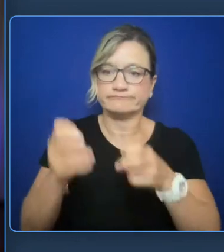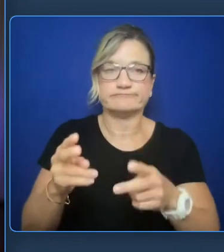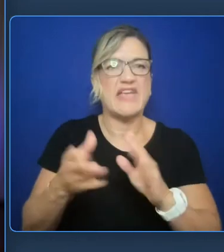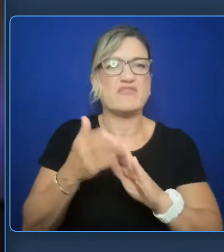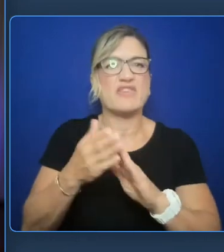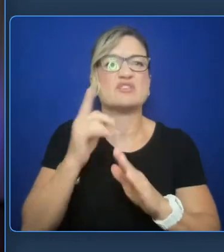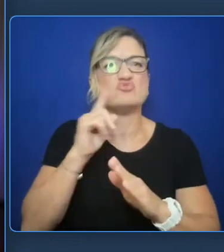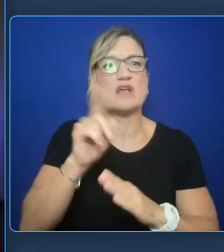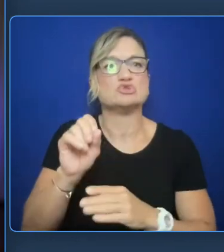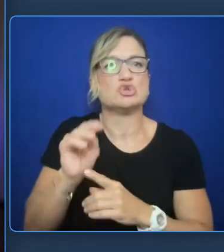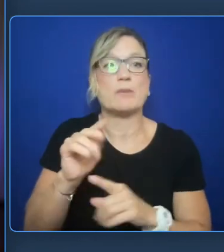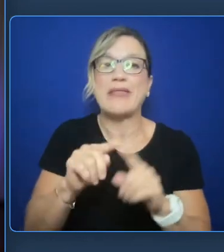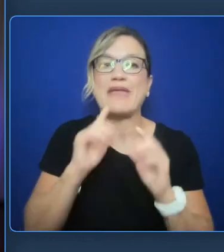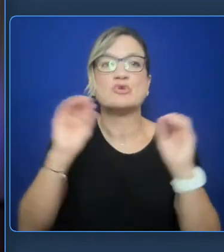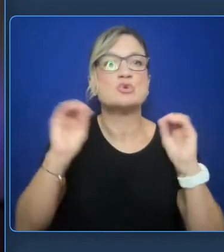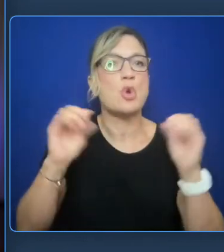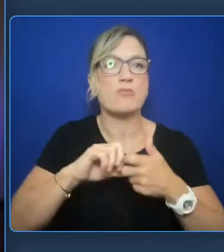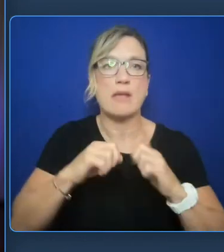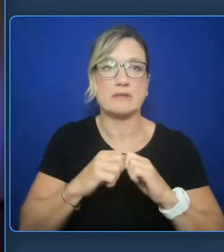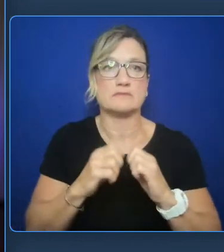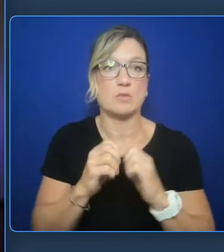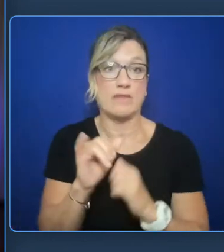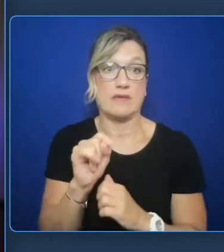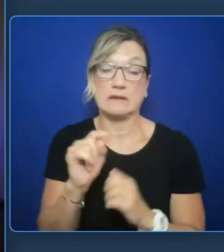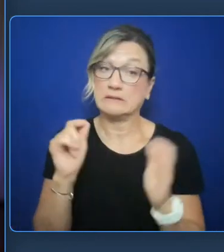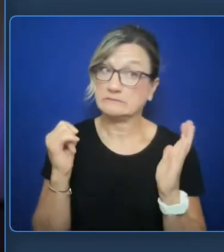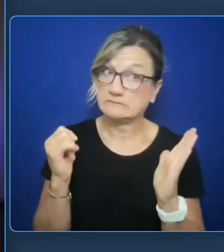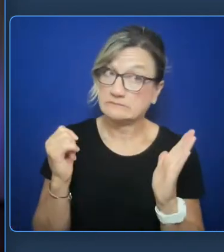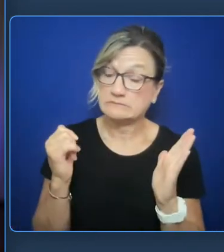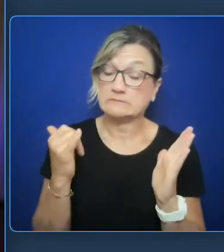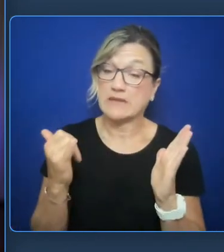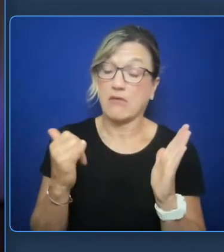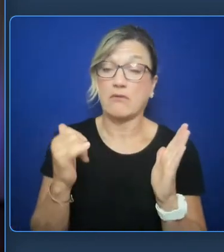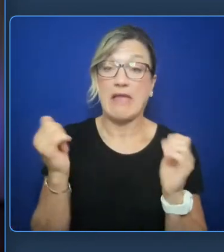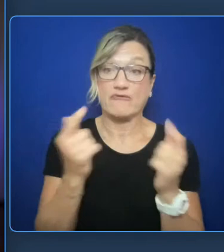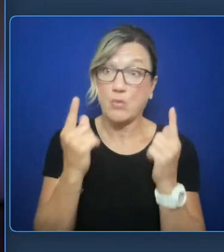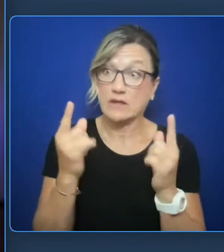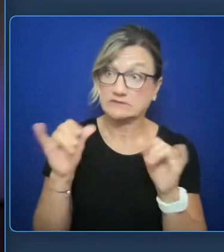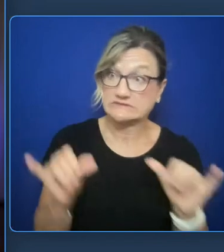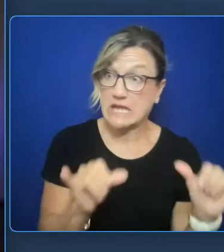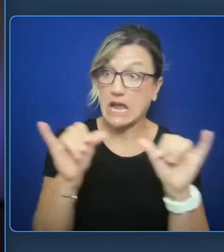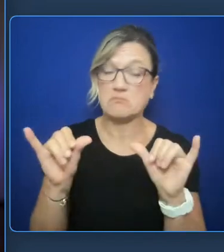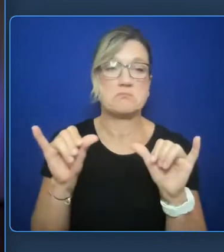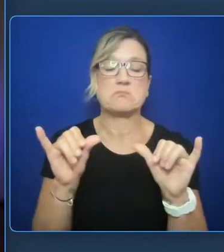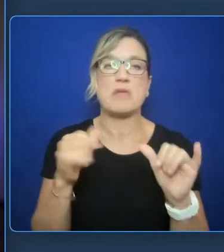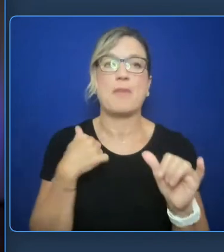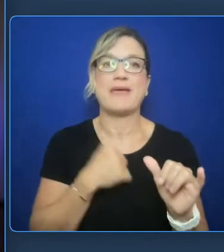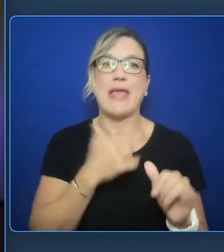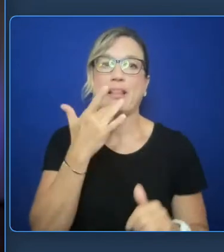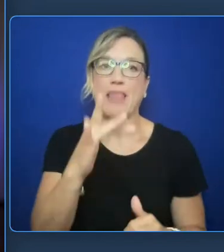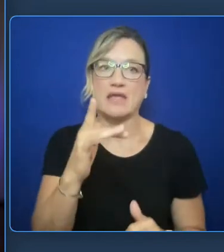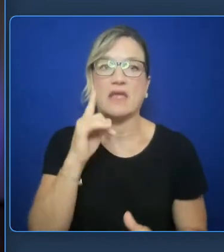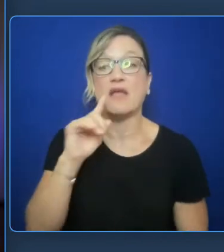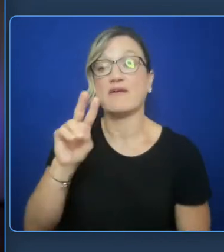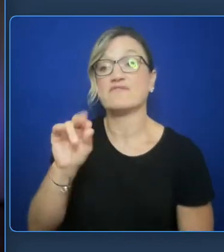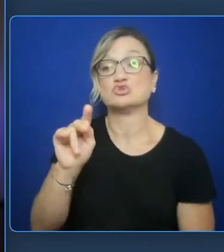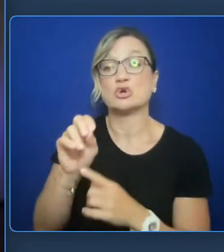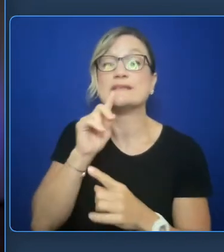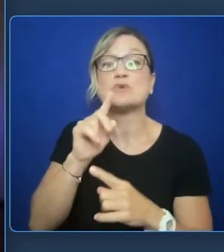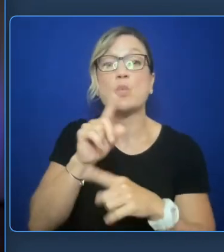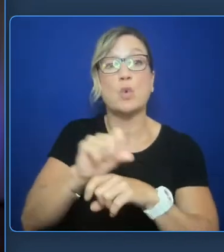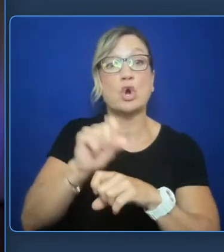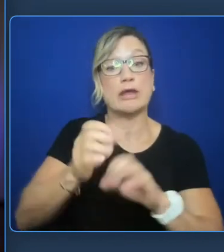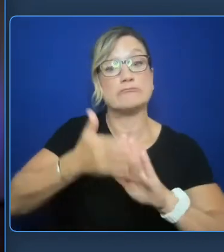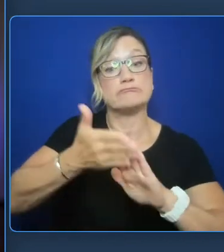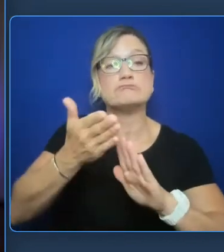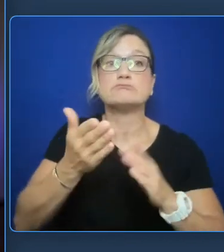I've had zero problems with it. Now, not everybody's results can be comparable, but I'm one of the lucky ones where Ventura is working just